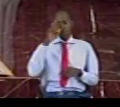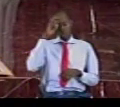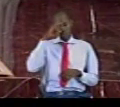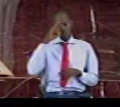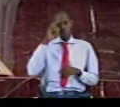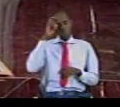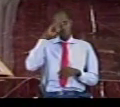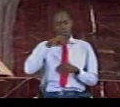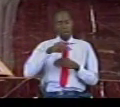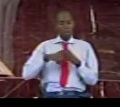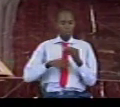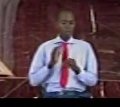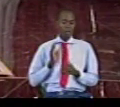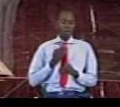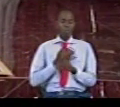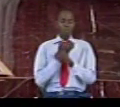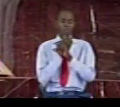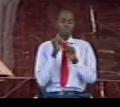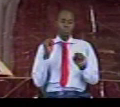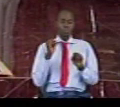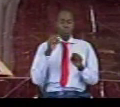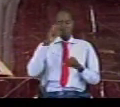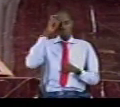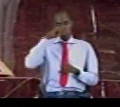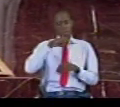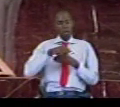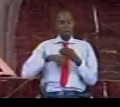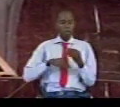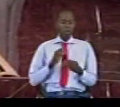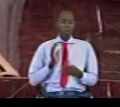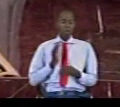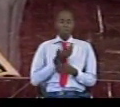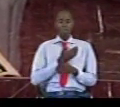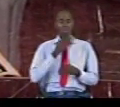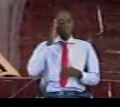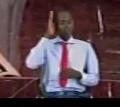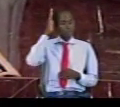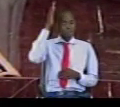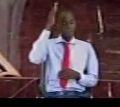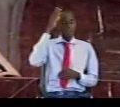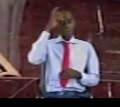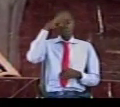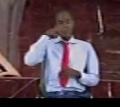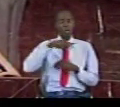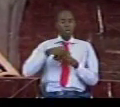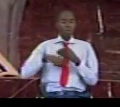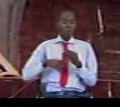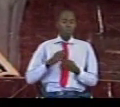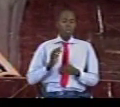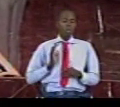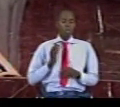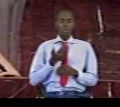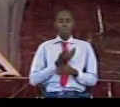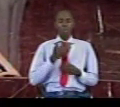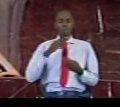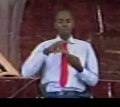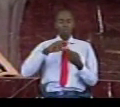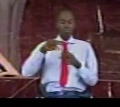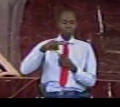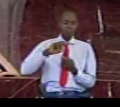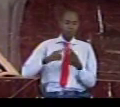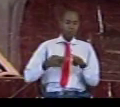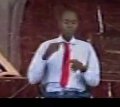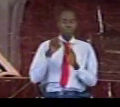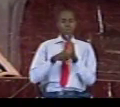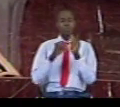our salvation. Amen. Wise about our destiny. Amen. Wise about our relationship with you. Help